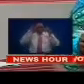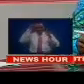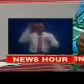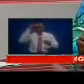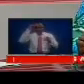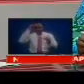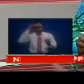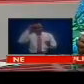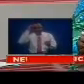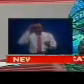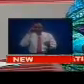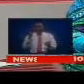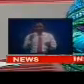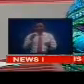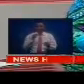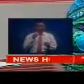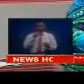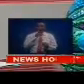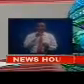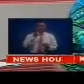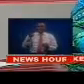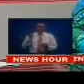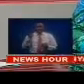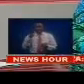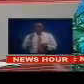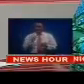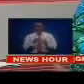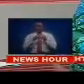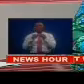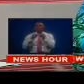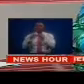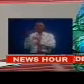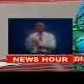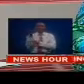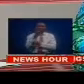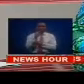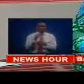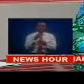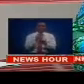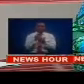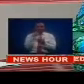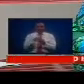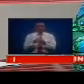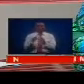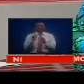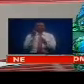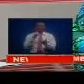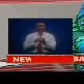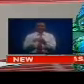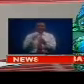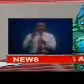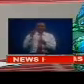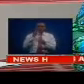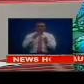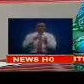President Mahama is in the Western region as he continues with his campaign. He called for the re-election of the